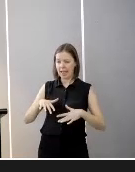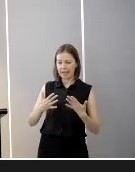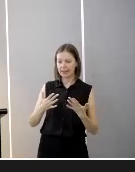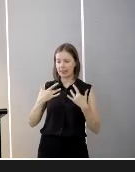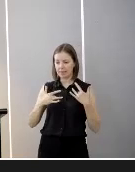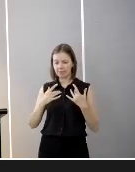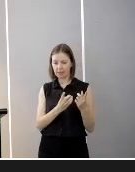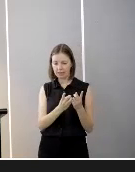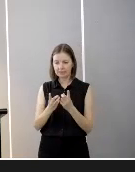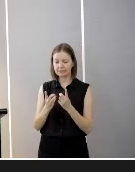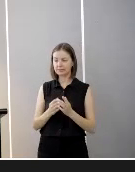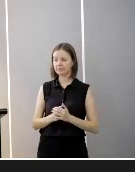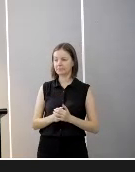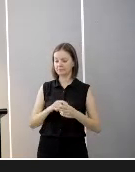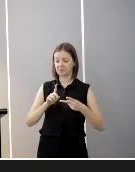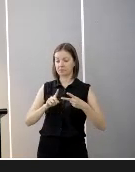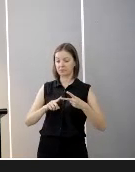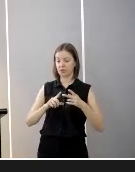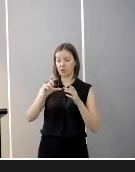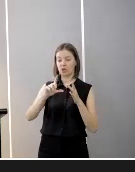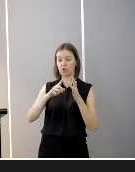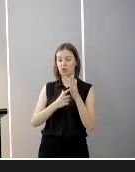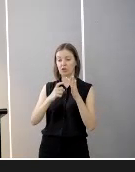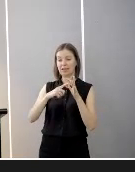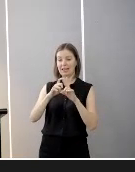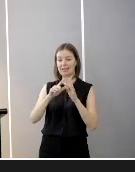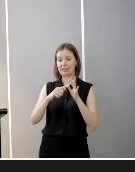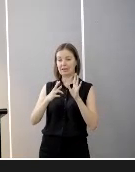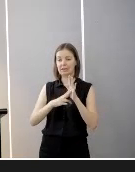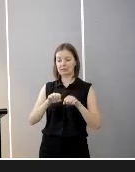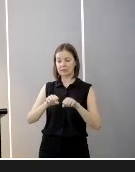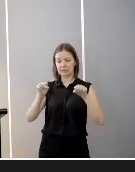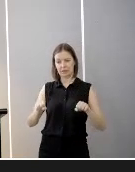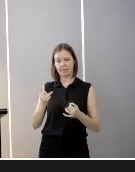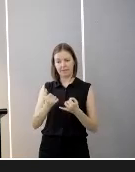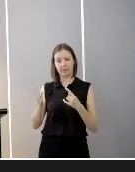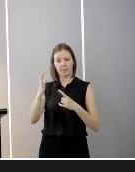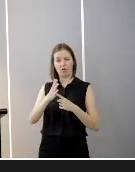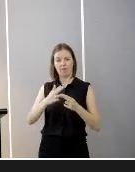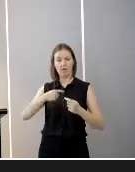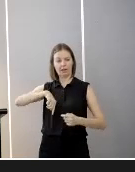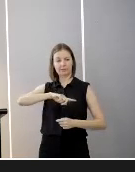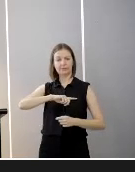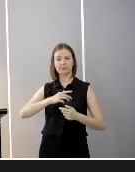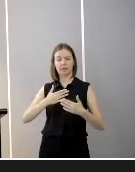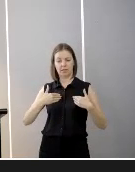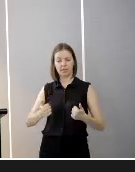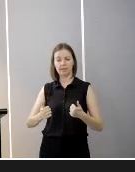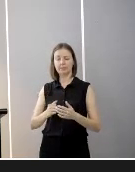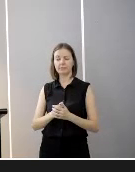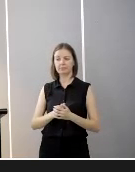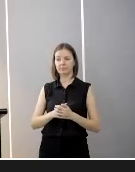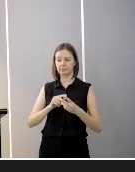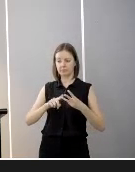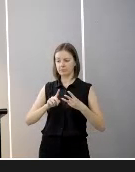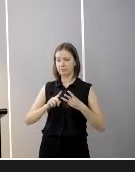clock system is really essential for our physiology and our behavior. And a healthy body clock is really critical for our health and